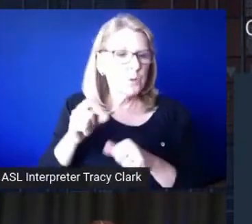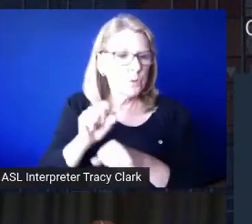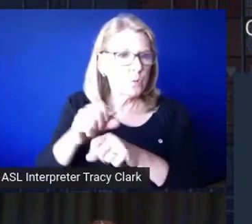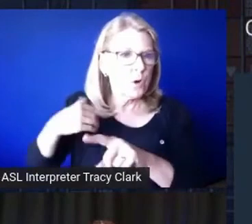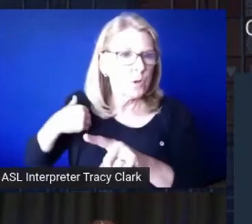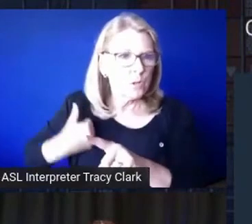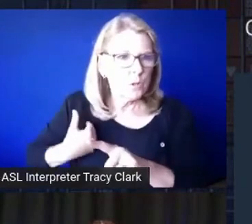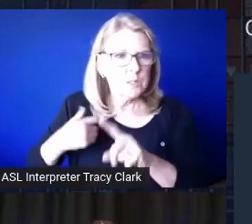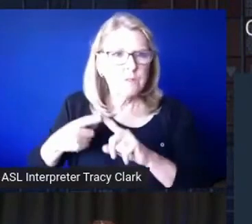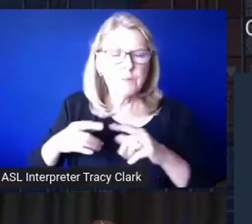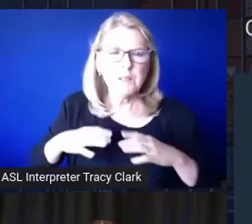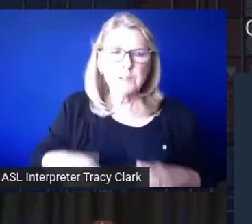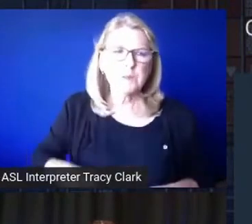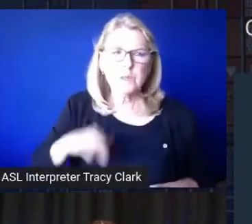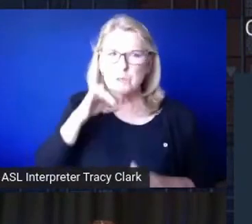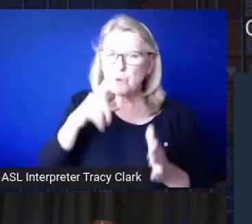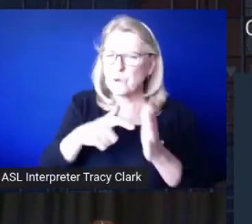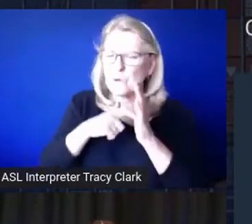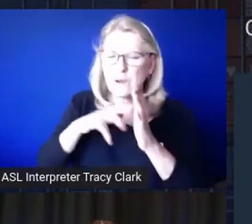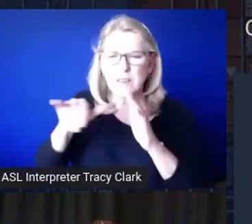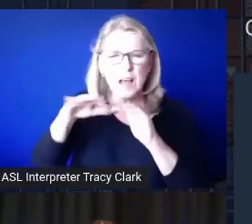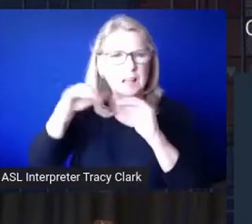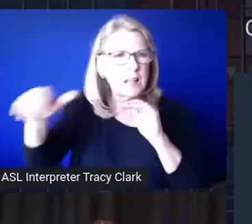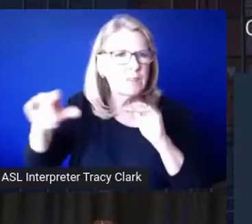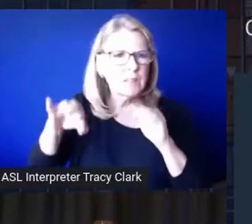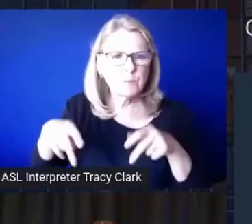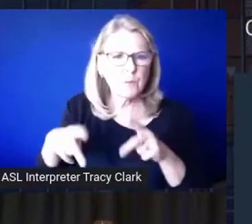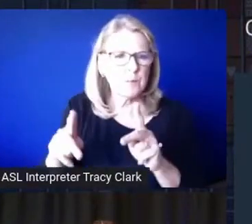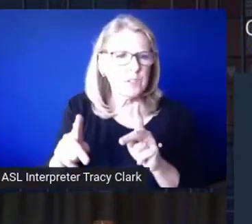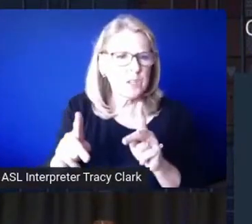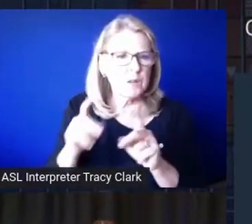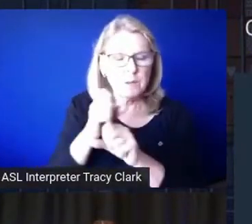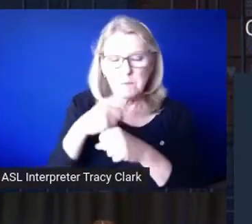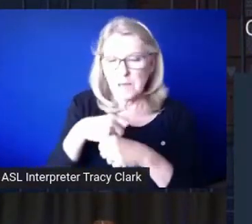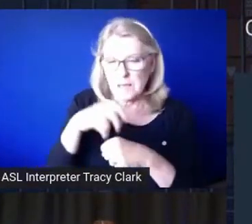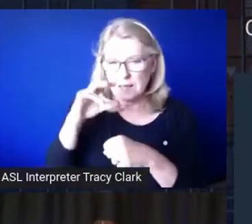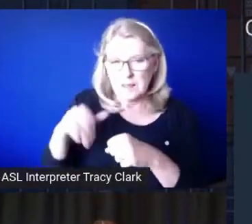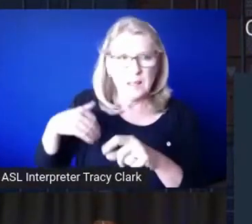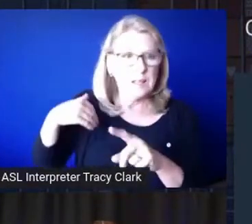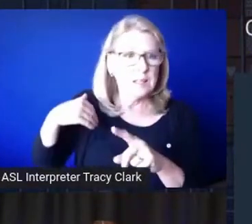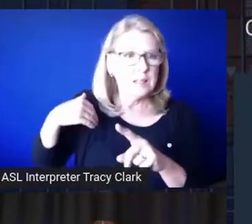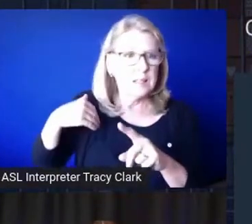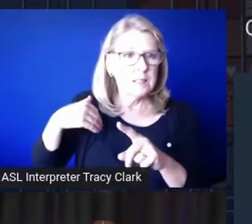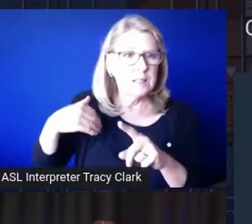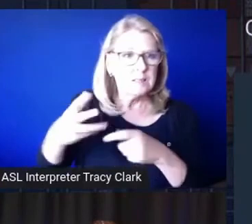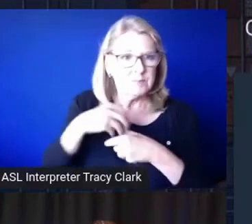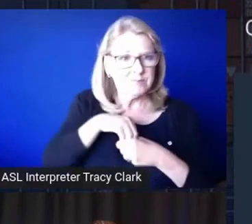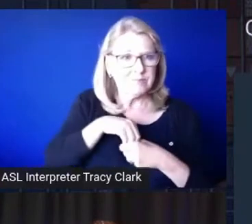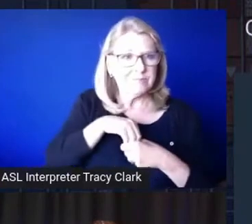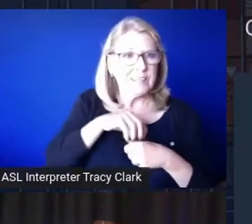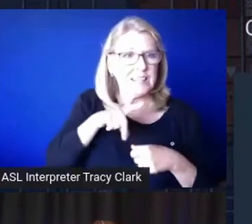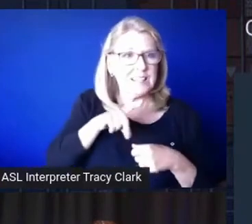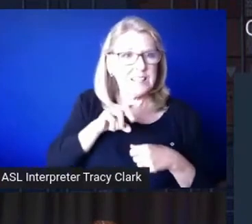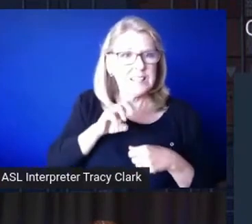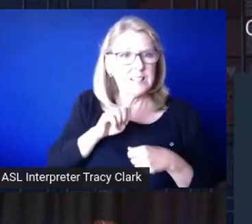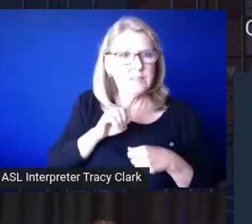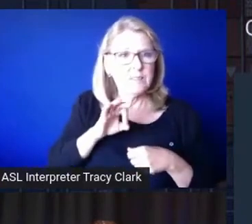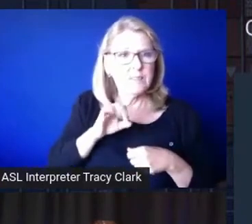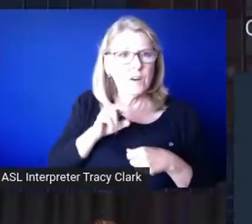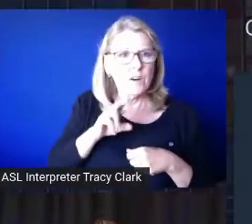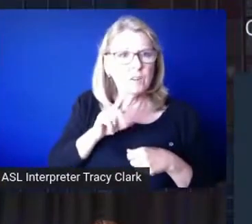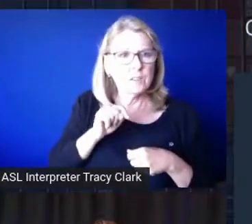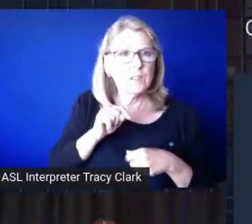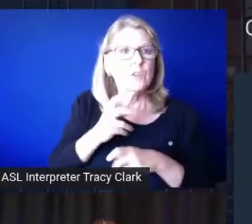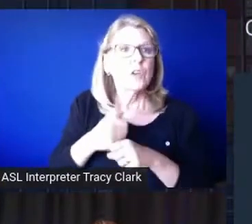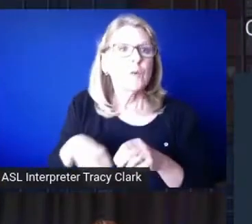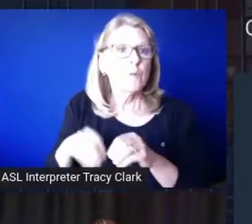of permission. So by making that the default, you're getting a little bit more of a benefit out of the gates, and you're getting the performance benefit for